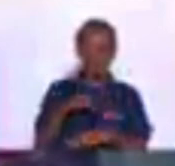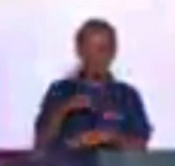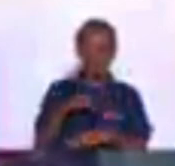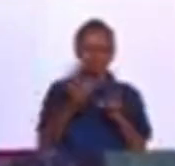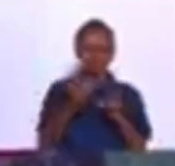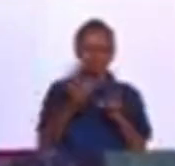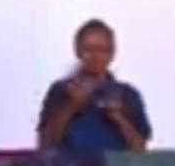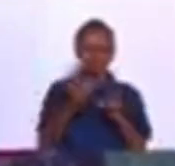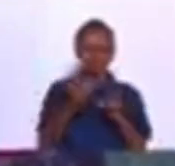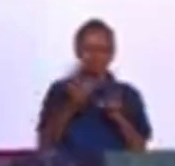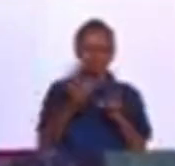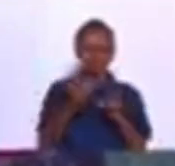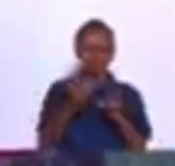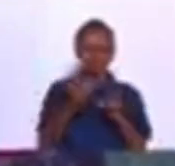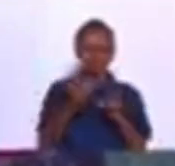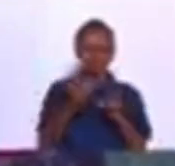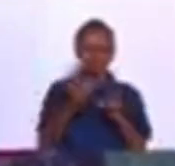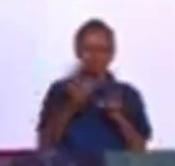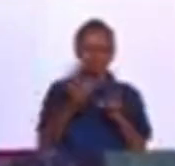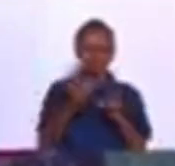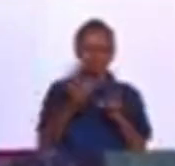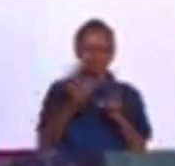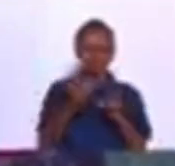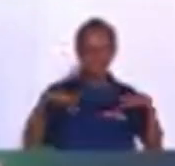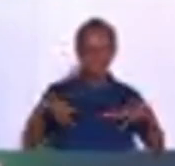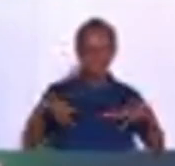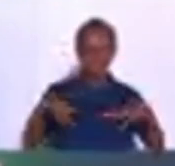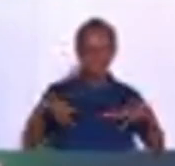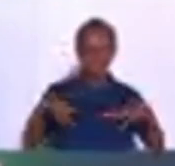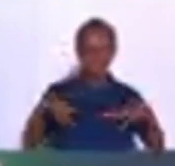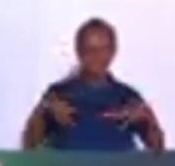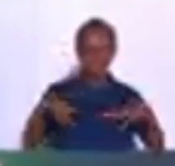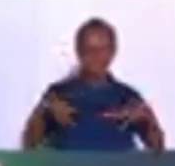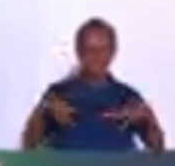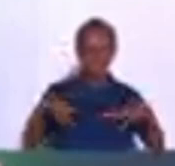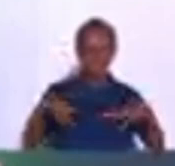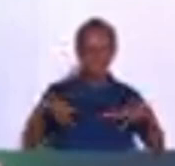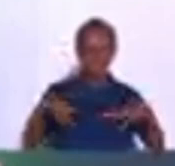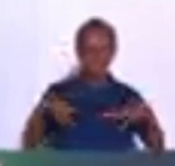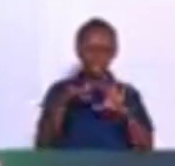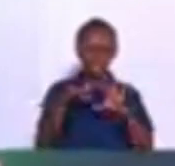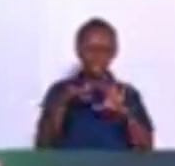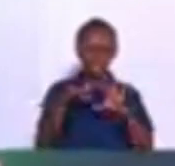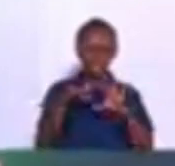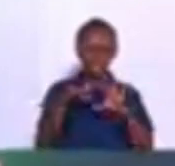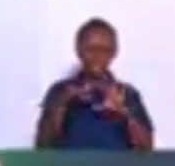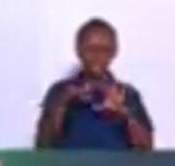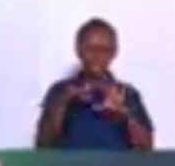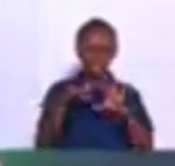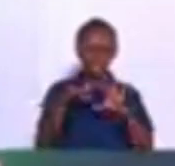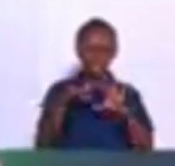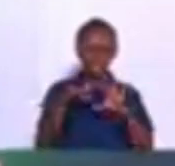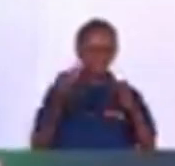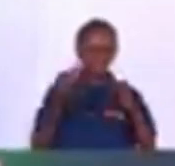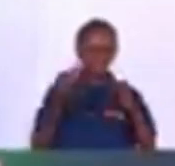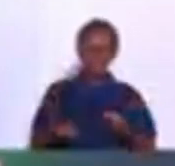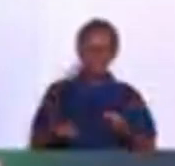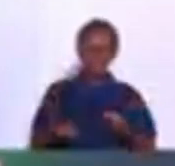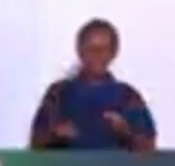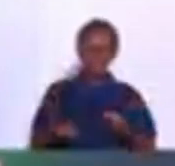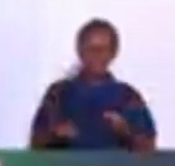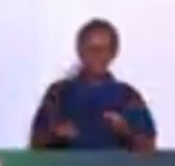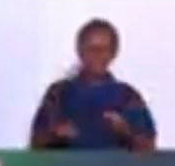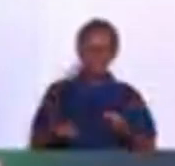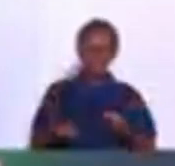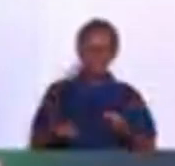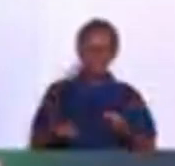your will. Just like the physical cancer, some things in our family, Lord, require a miracle, and we